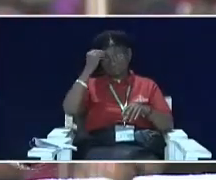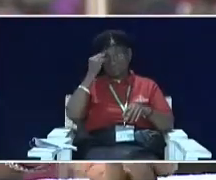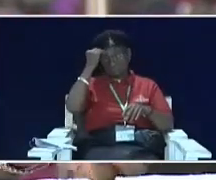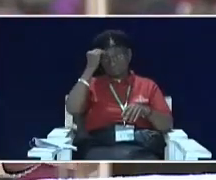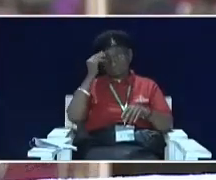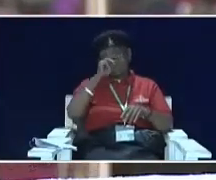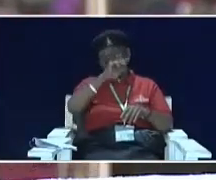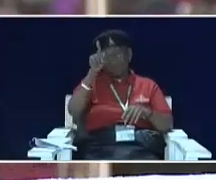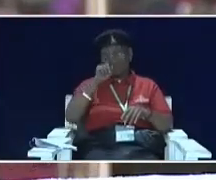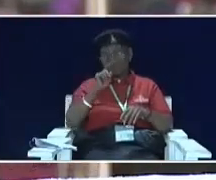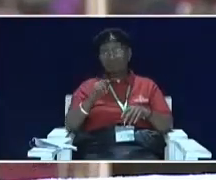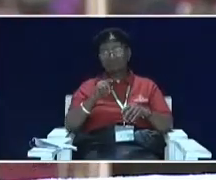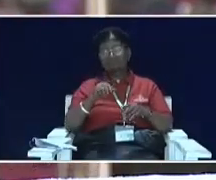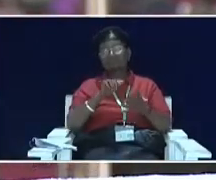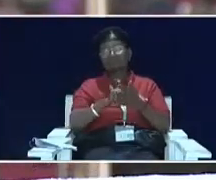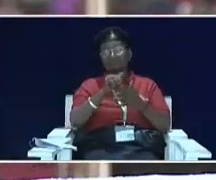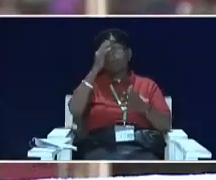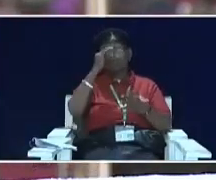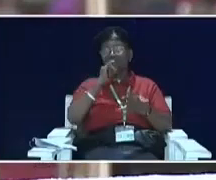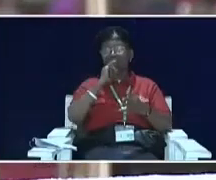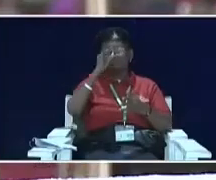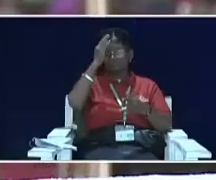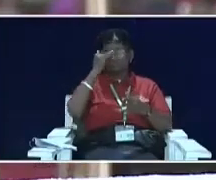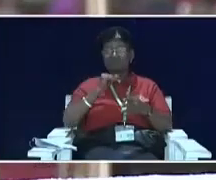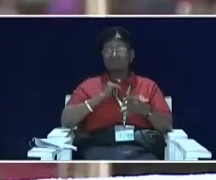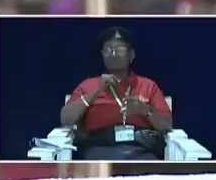That's why I said those who are